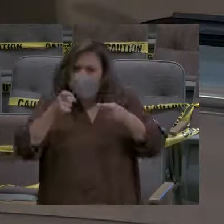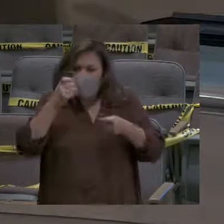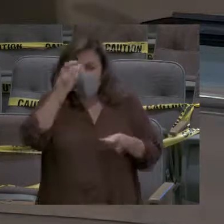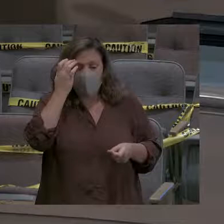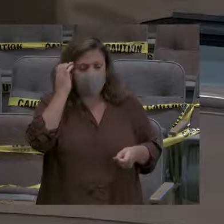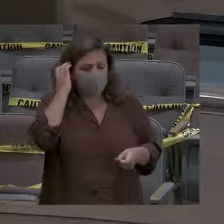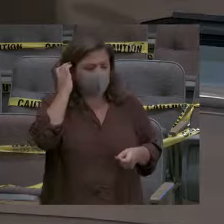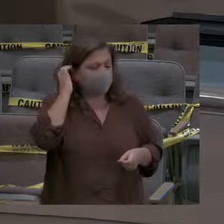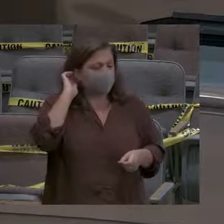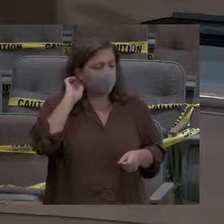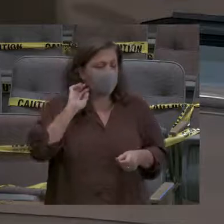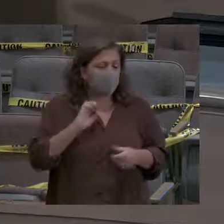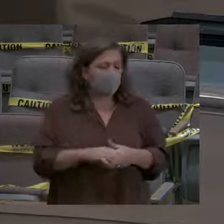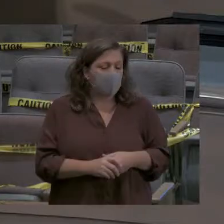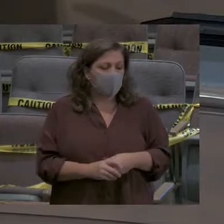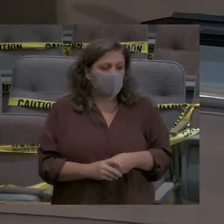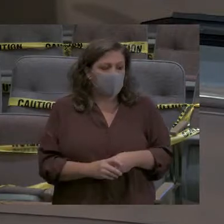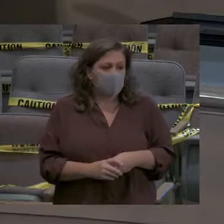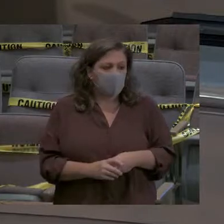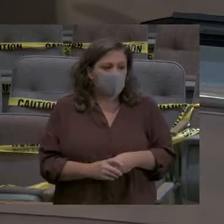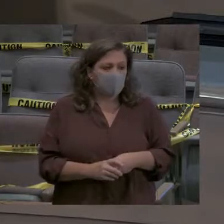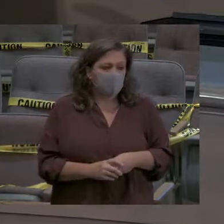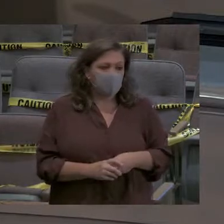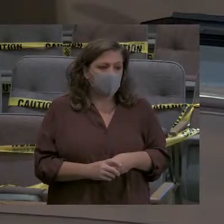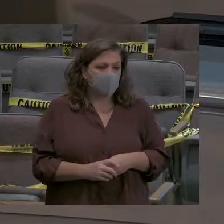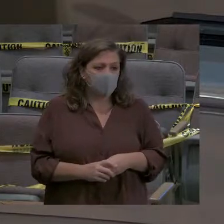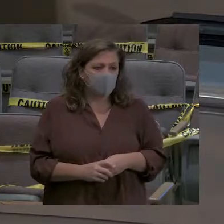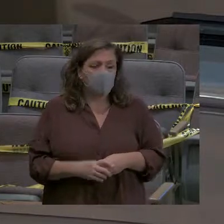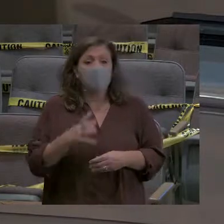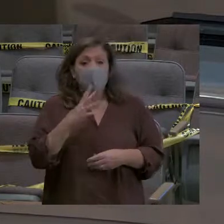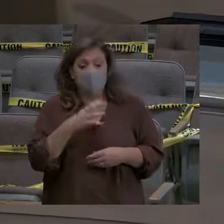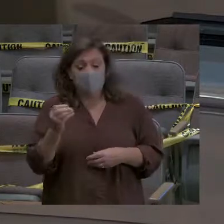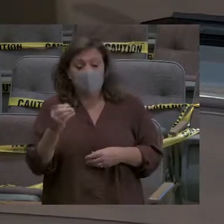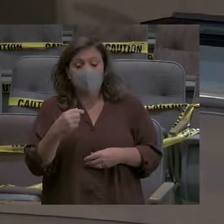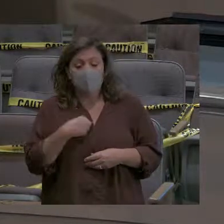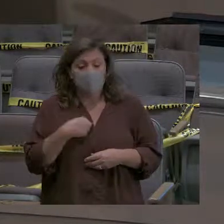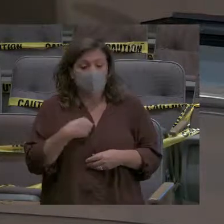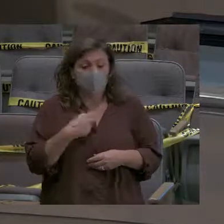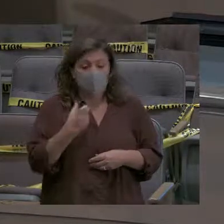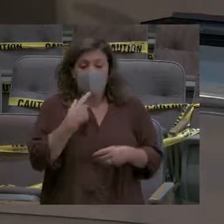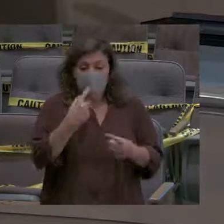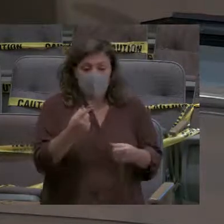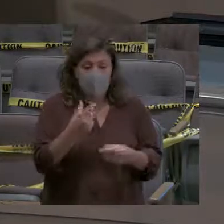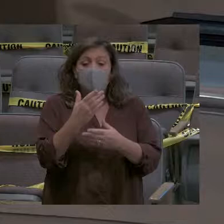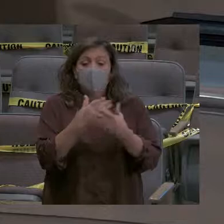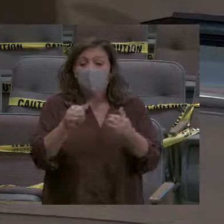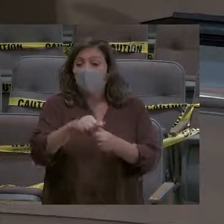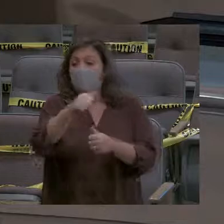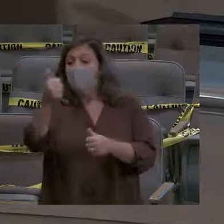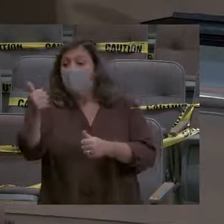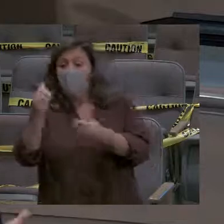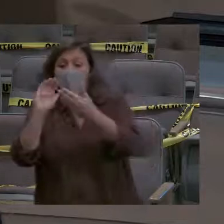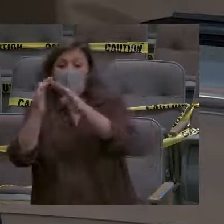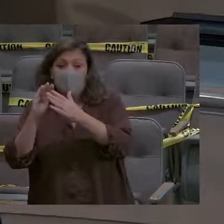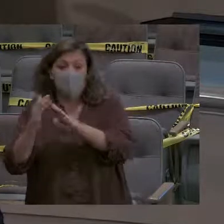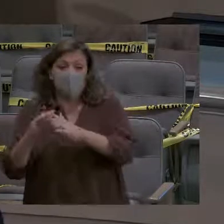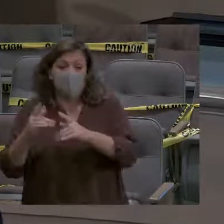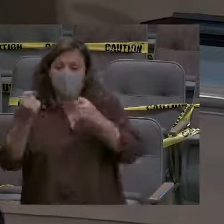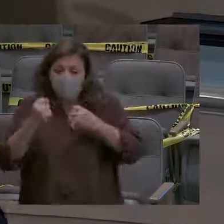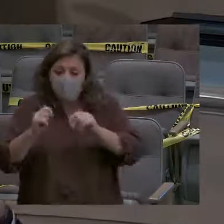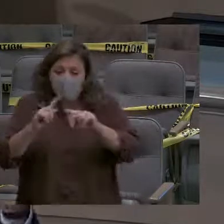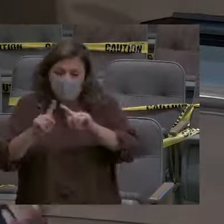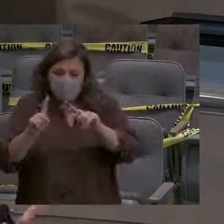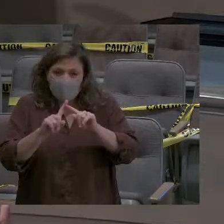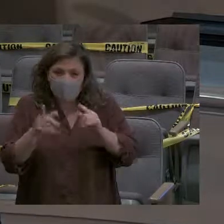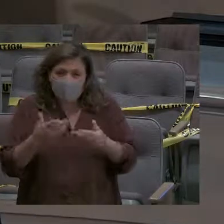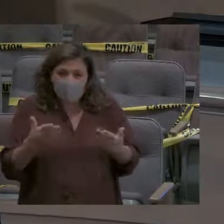different things. And frankly, and I'll express this: I recognize that some other cities around the state have tried different